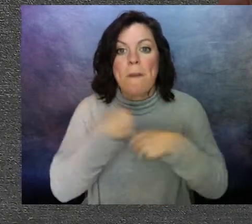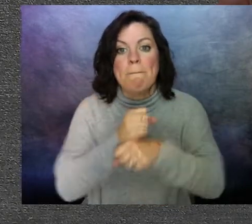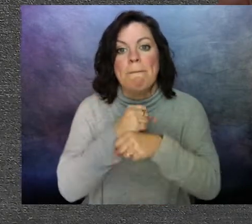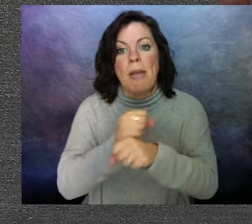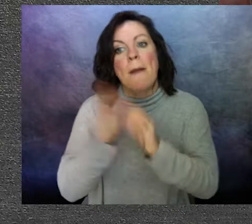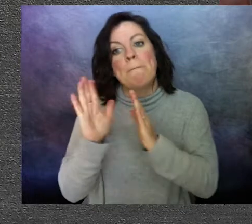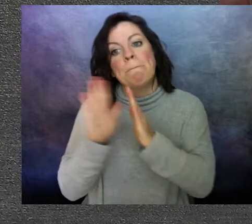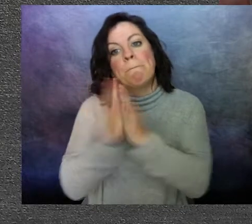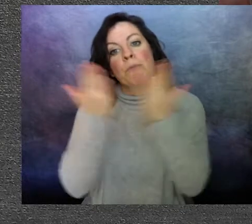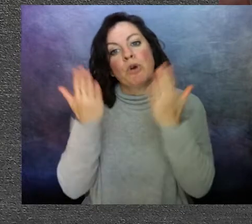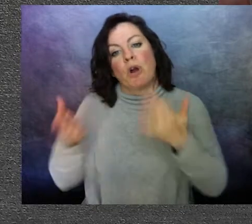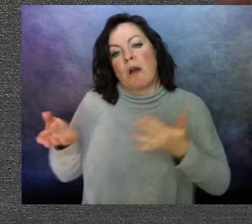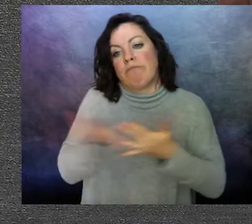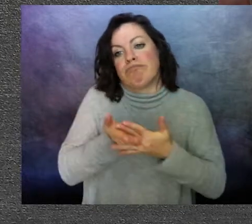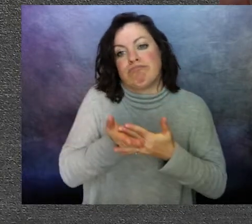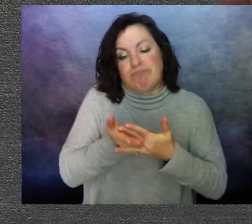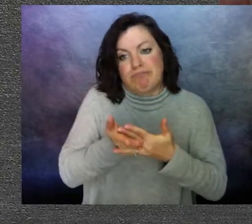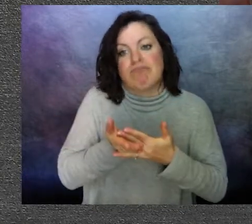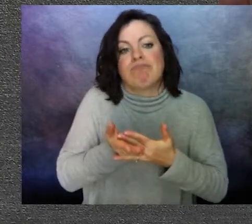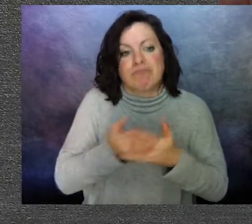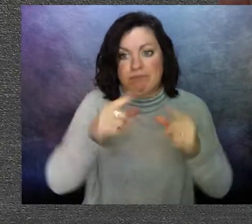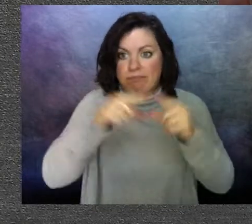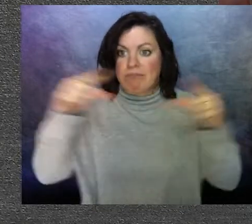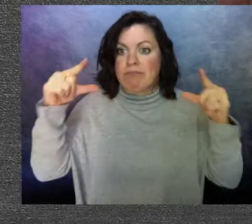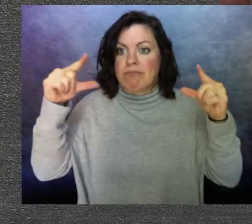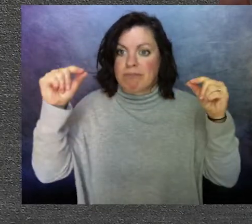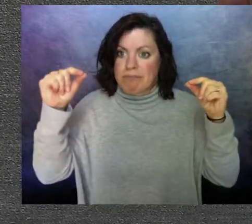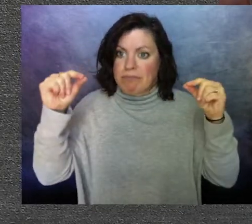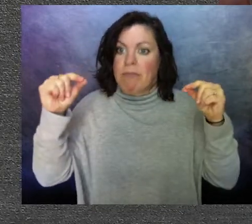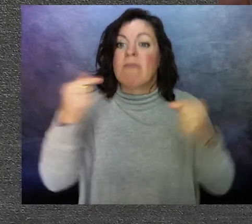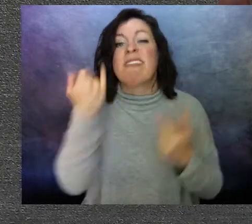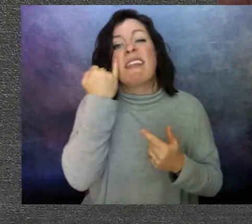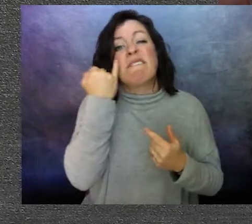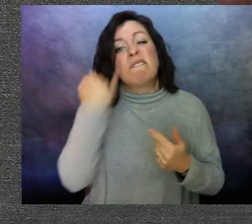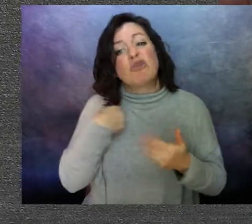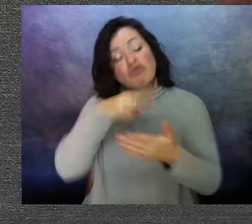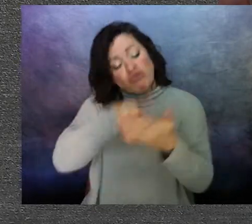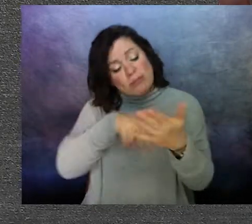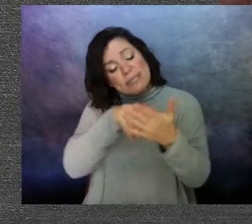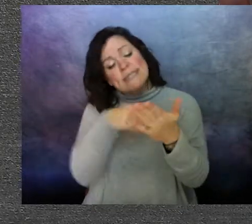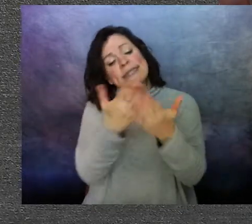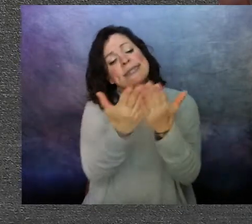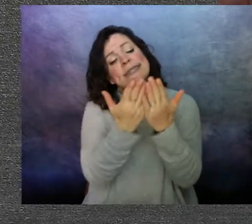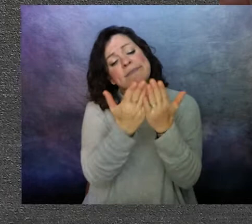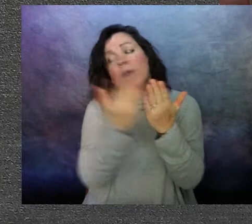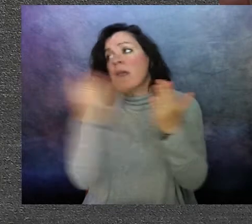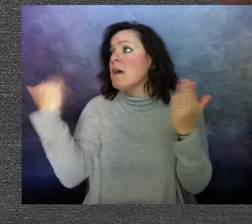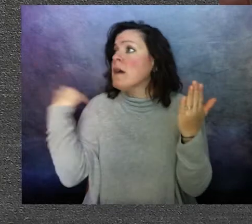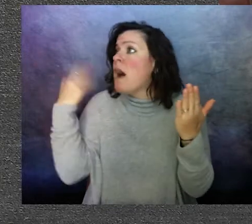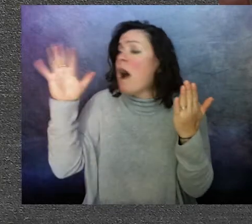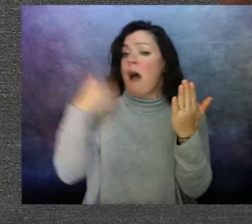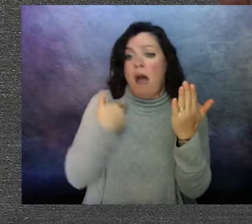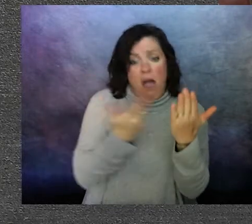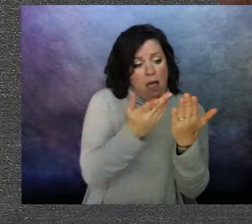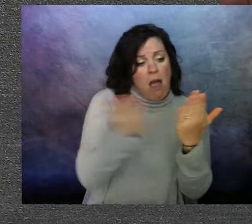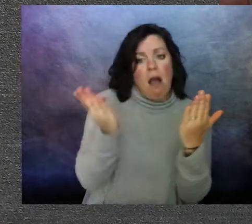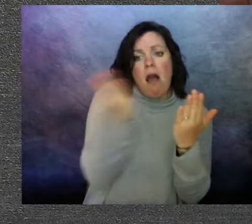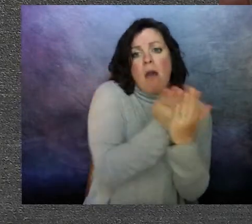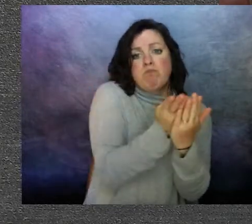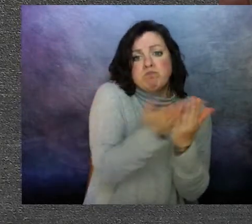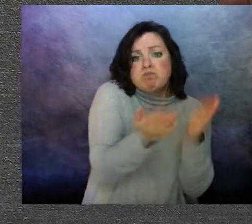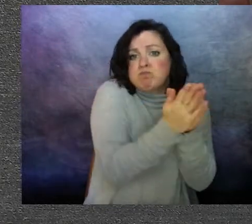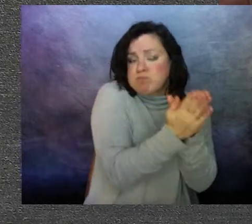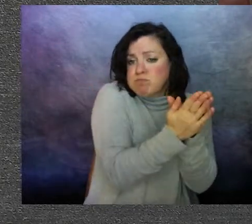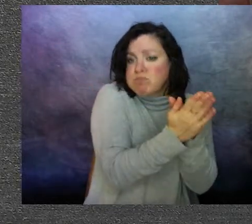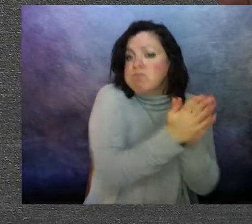them. What do we use bookmarks for? For books, and if you're stopping, you put them in, so yeah. You know where you're reading.